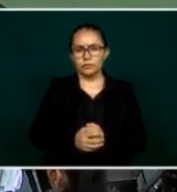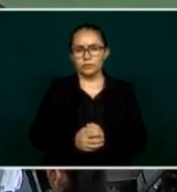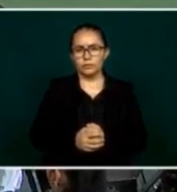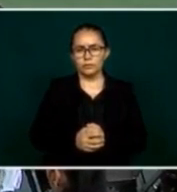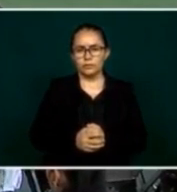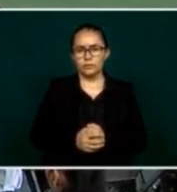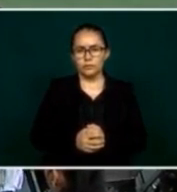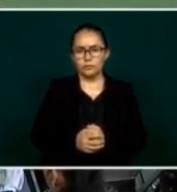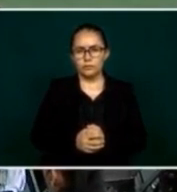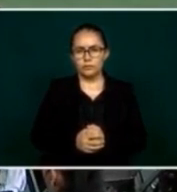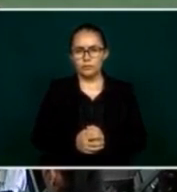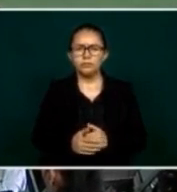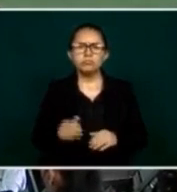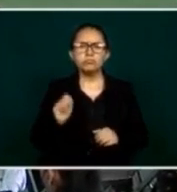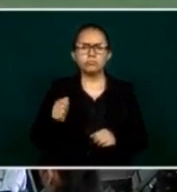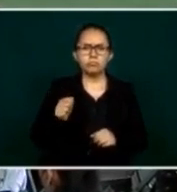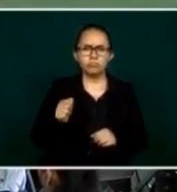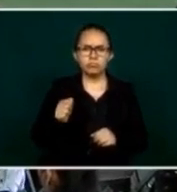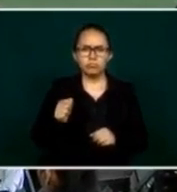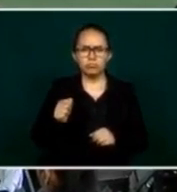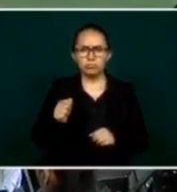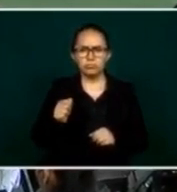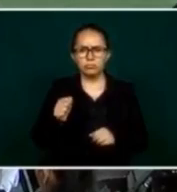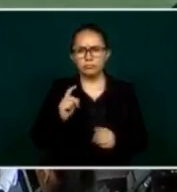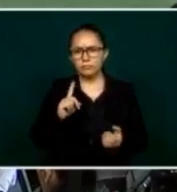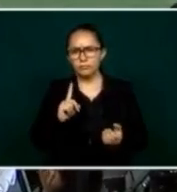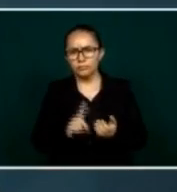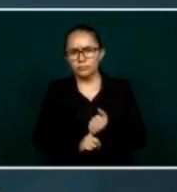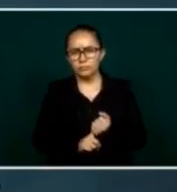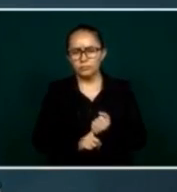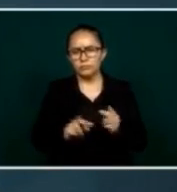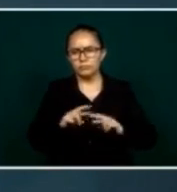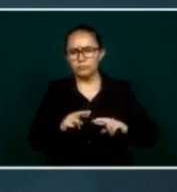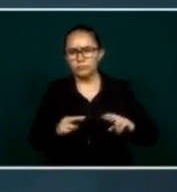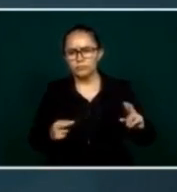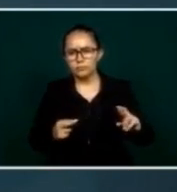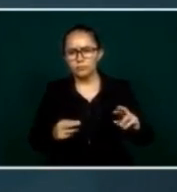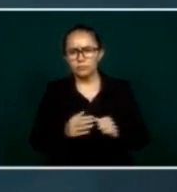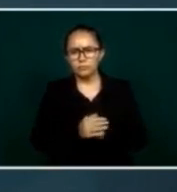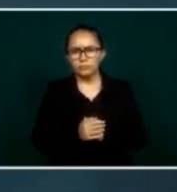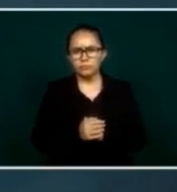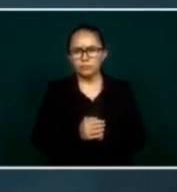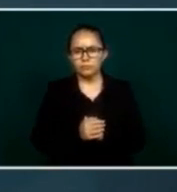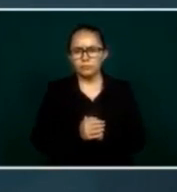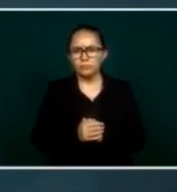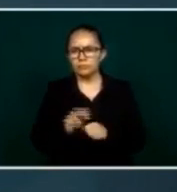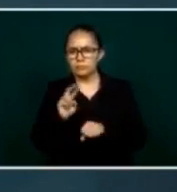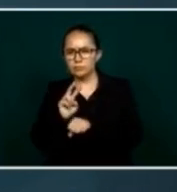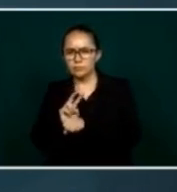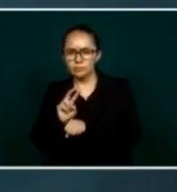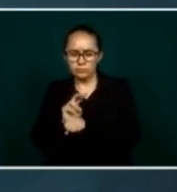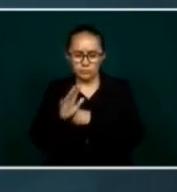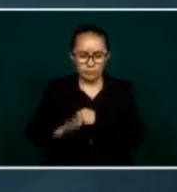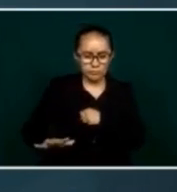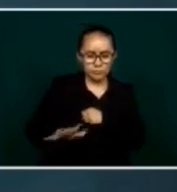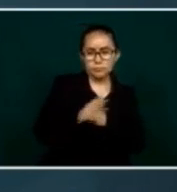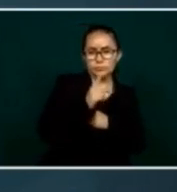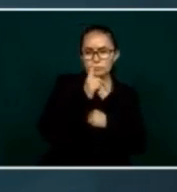dentro de lo que establecemos como recomendaciones. Within what has been established as